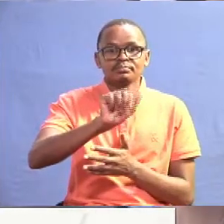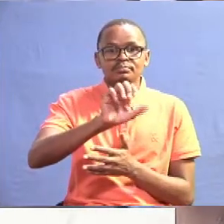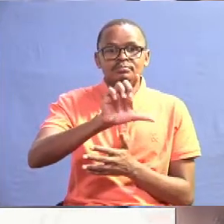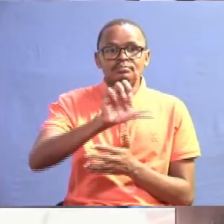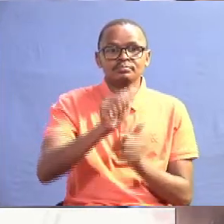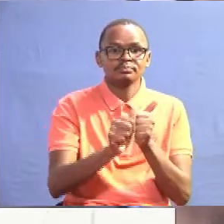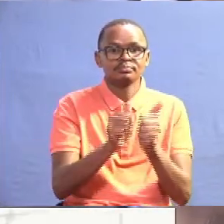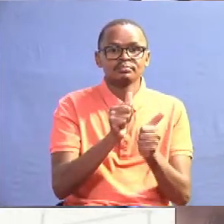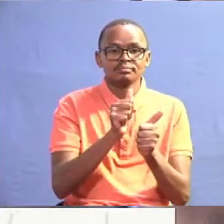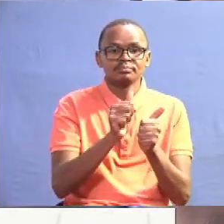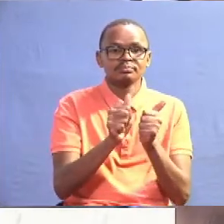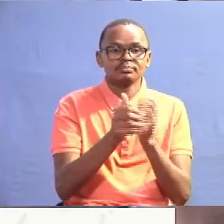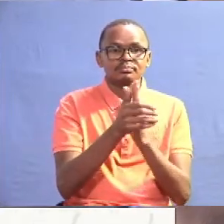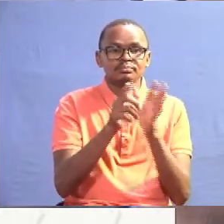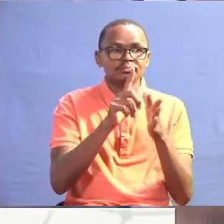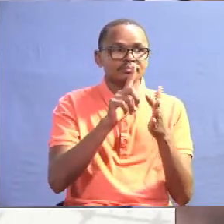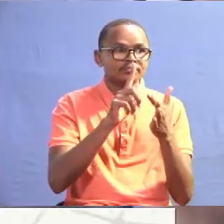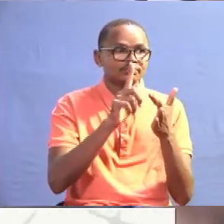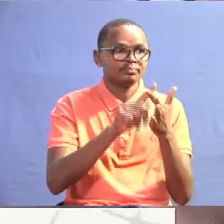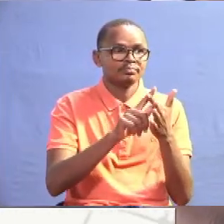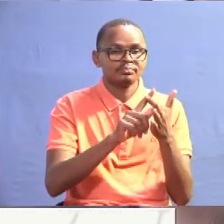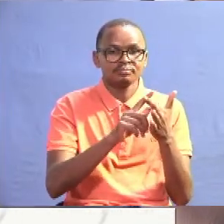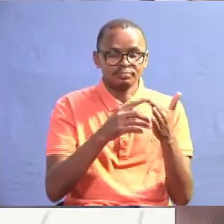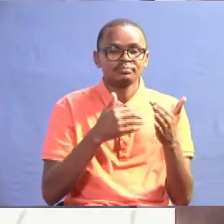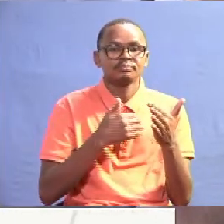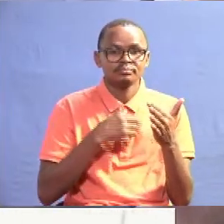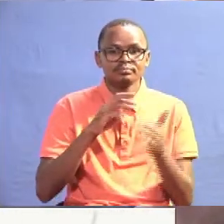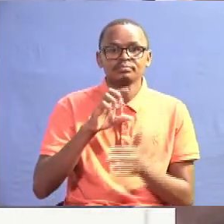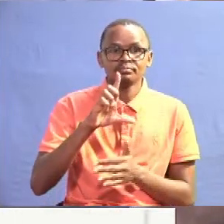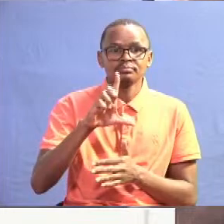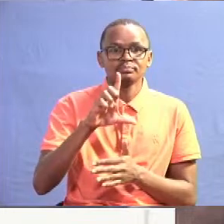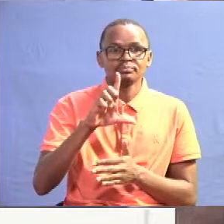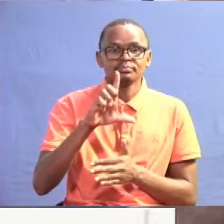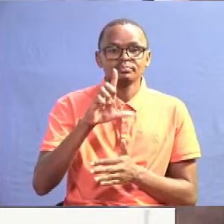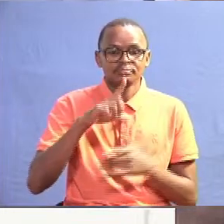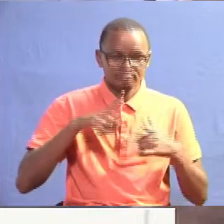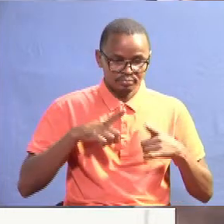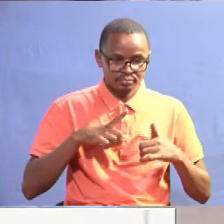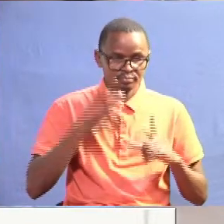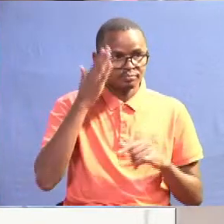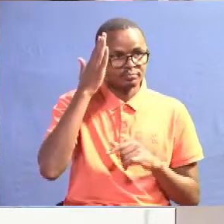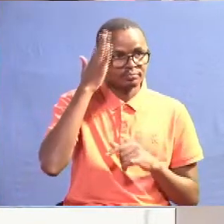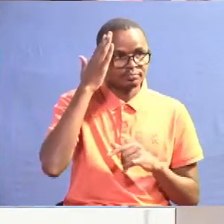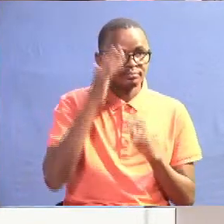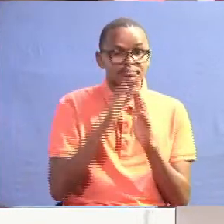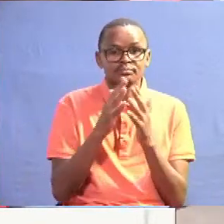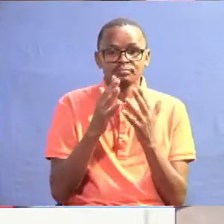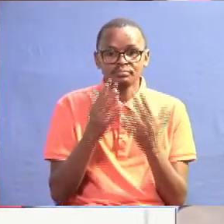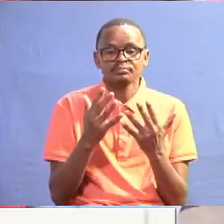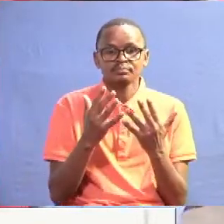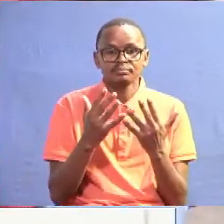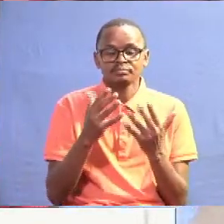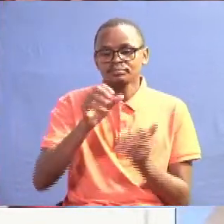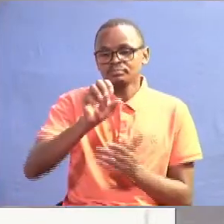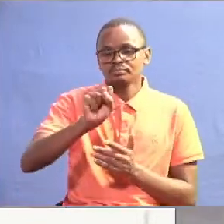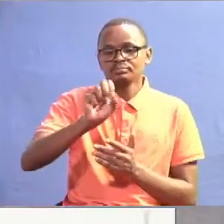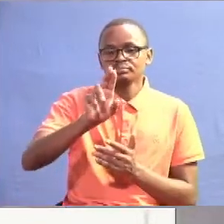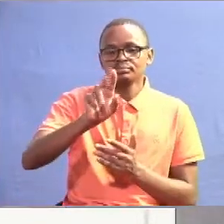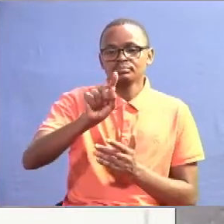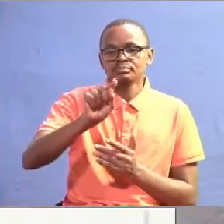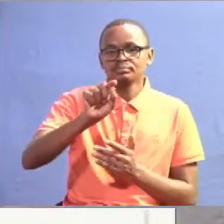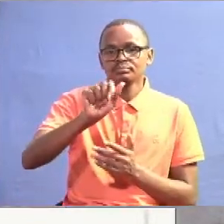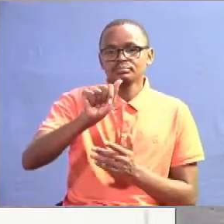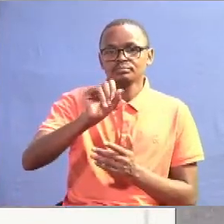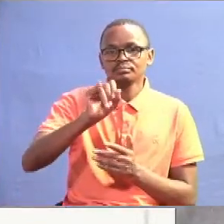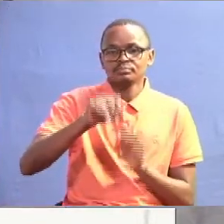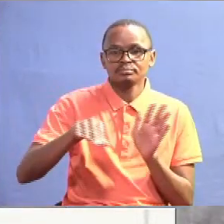which we are not expert into. I think the guys in ballistics will let us know what they were. Kennedy Sutai, whose sheep were